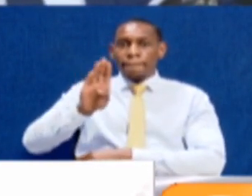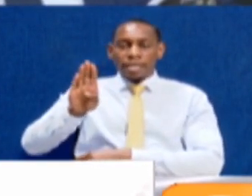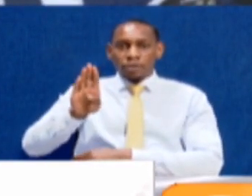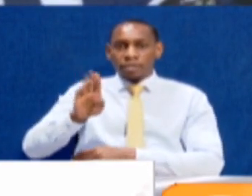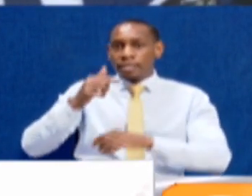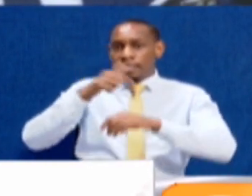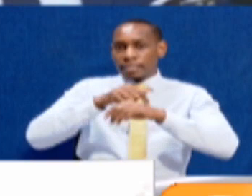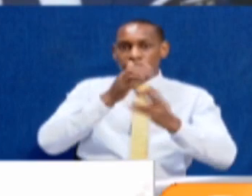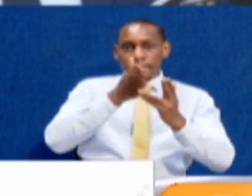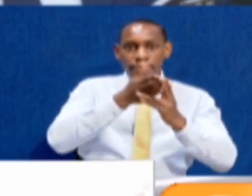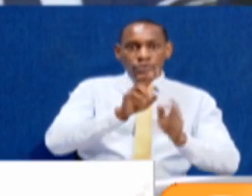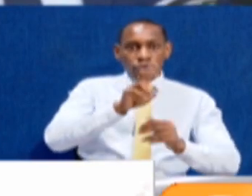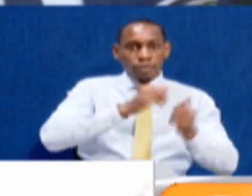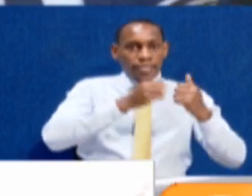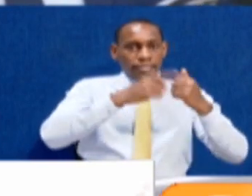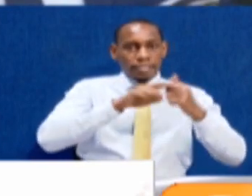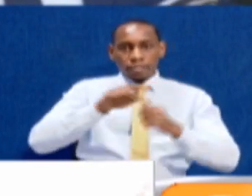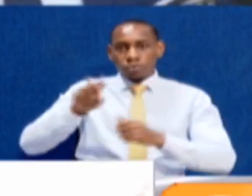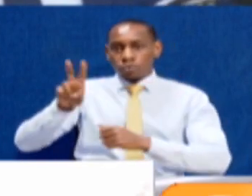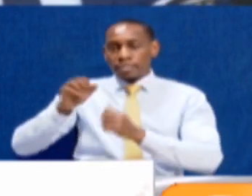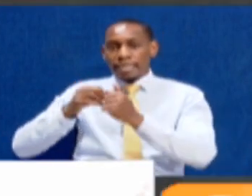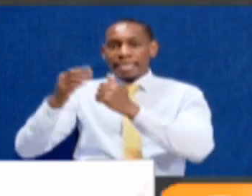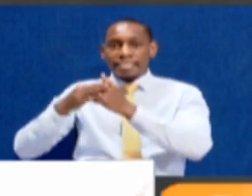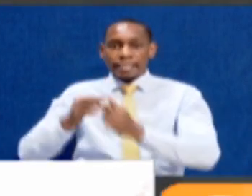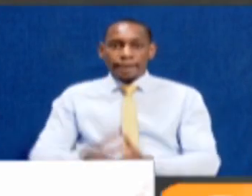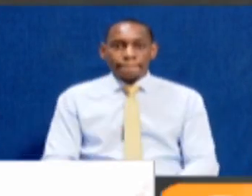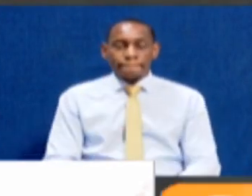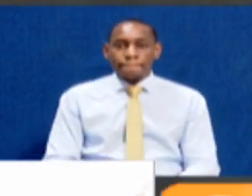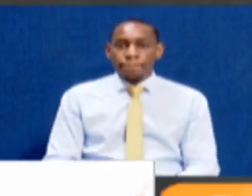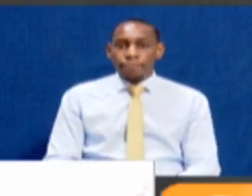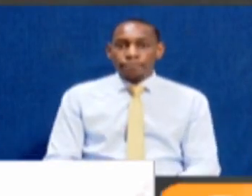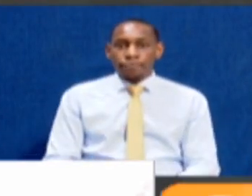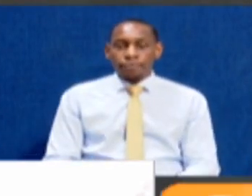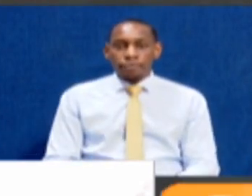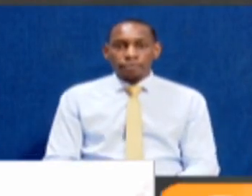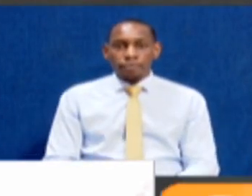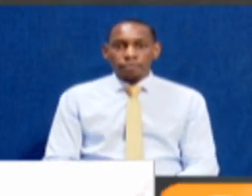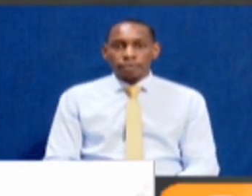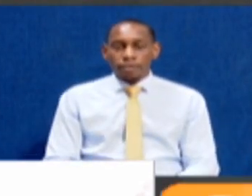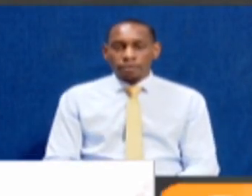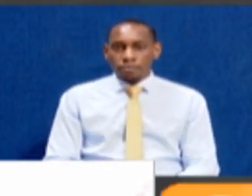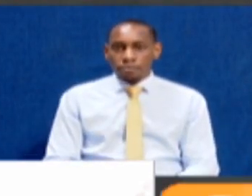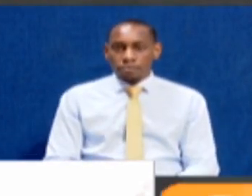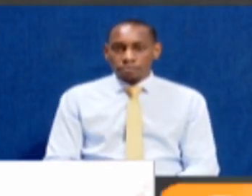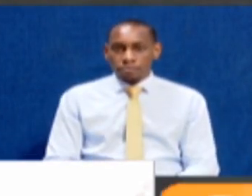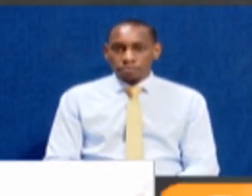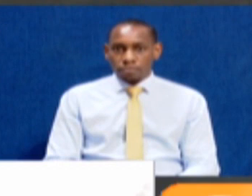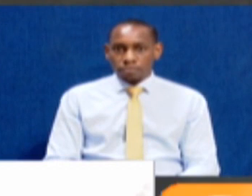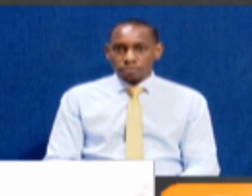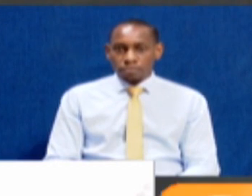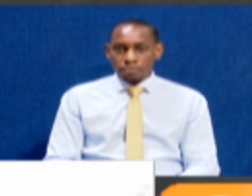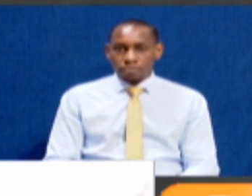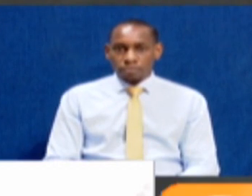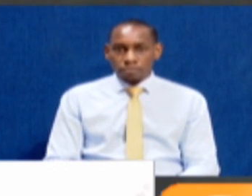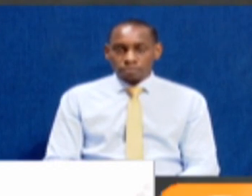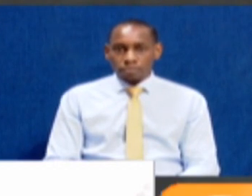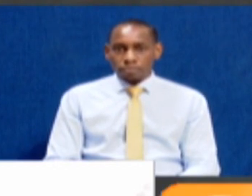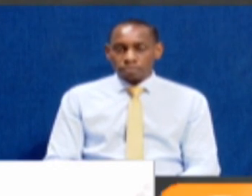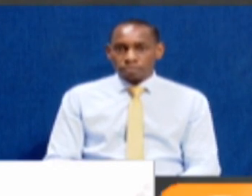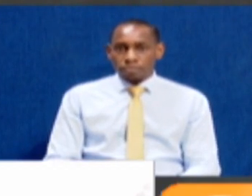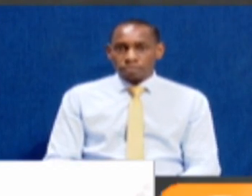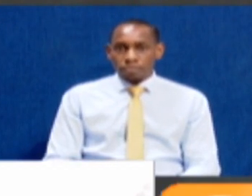shillings over the period between 2016 and 2018. This study ought to have been done long, long time